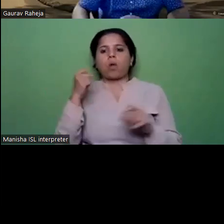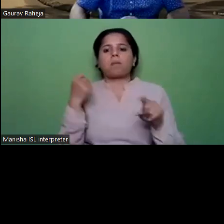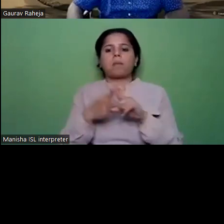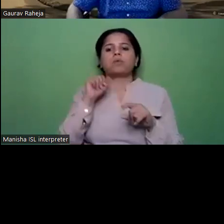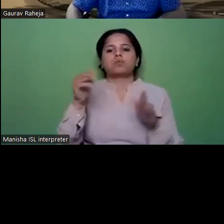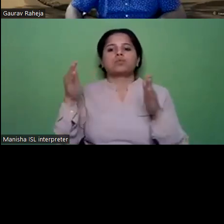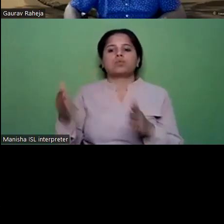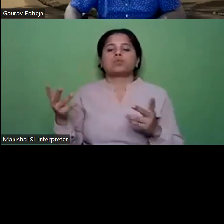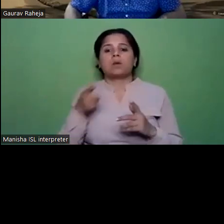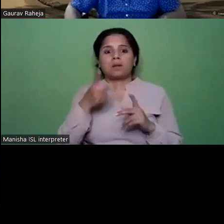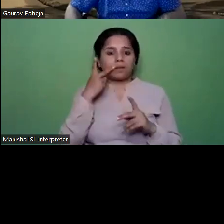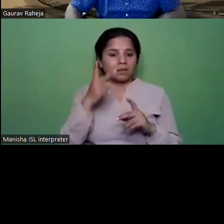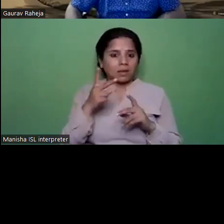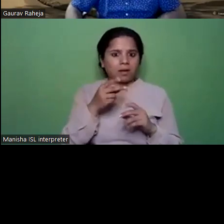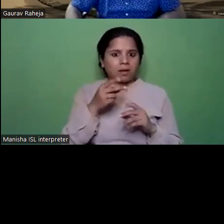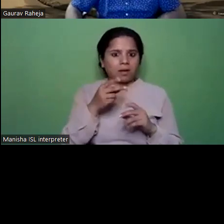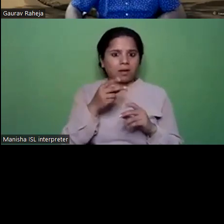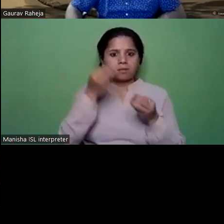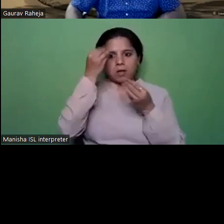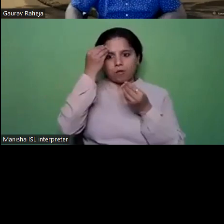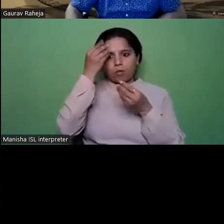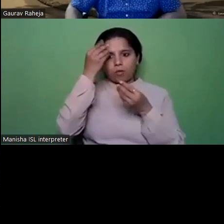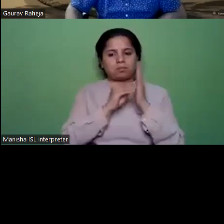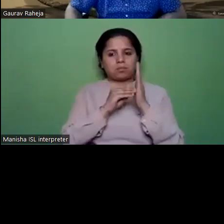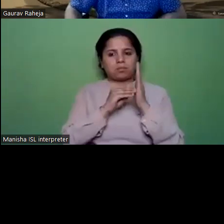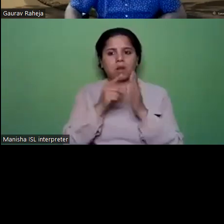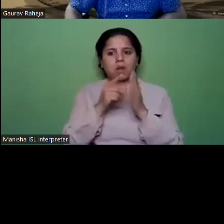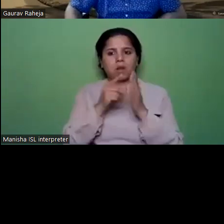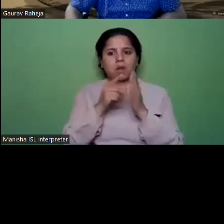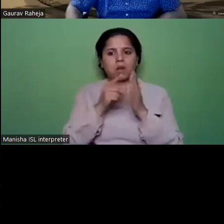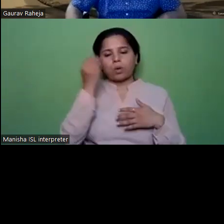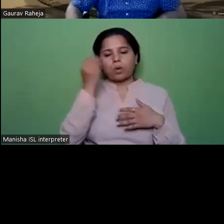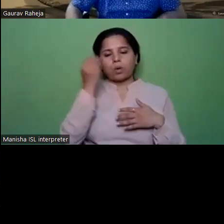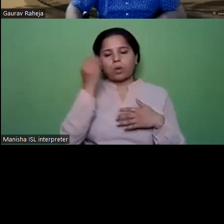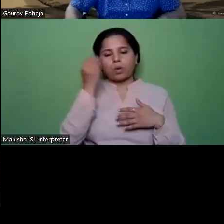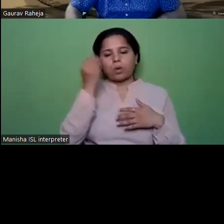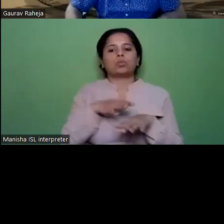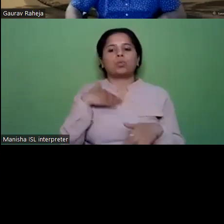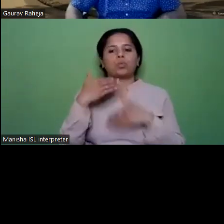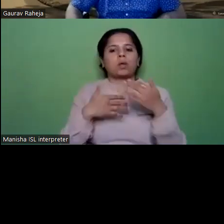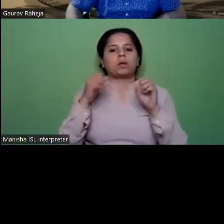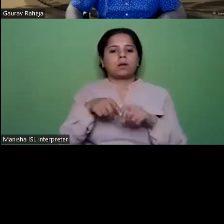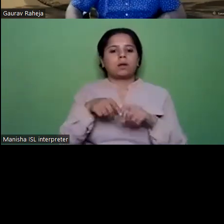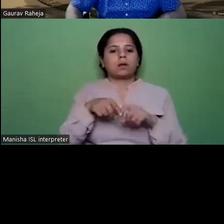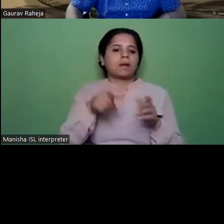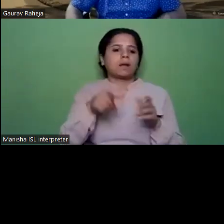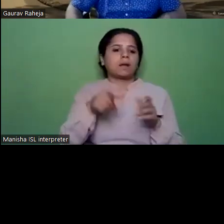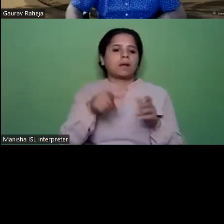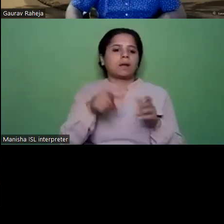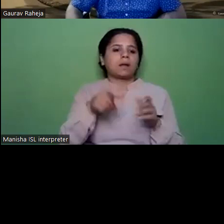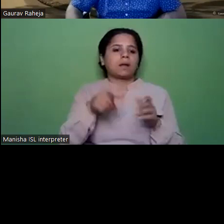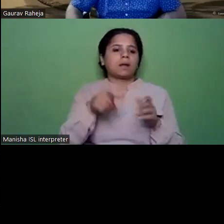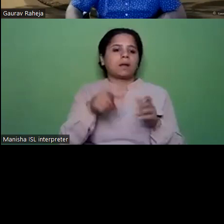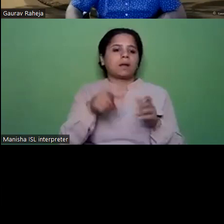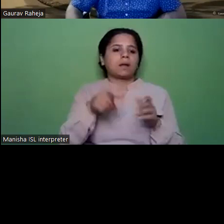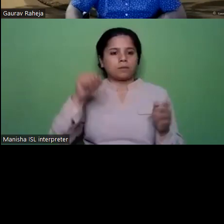kind of a communication system helps you move in a very inclusive way. So this is how the train looks like. This is how the